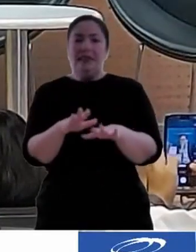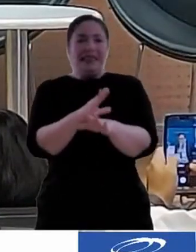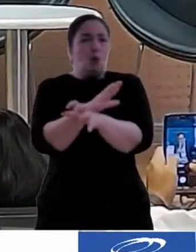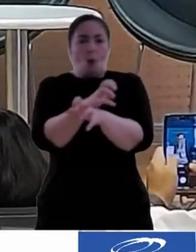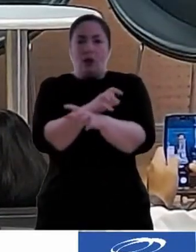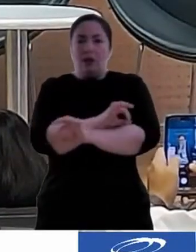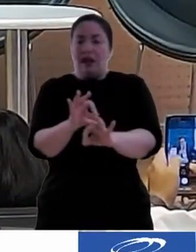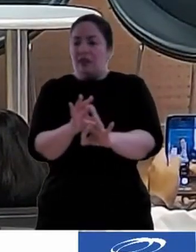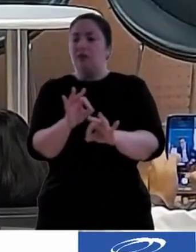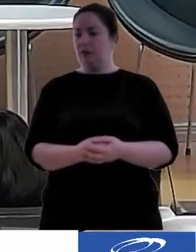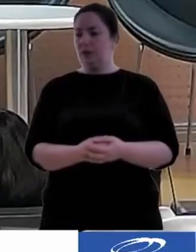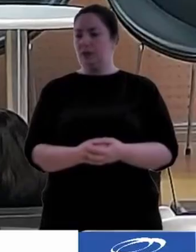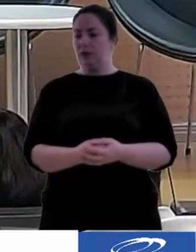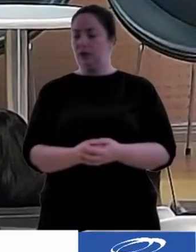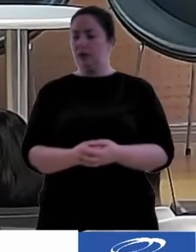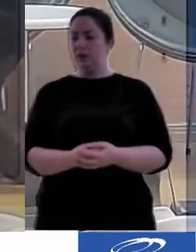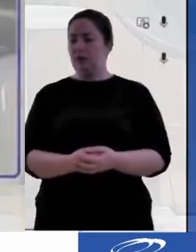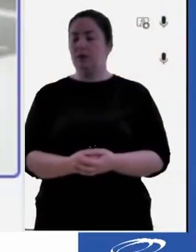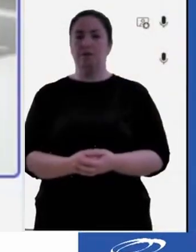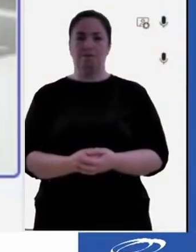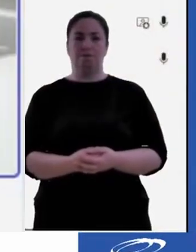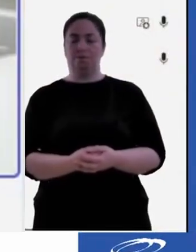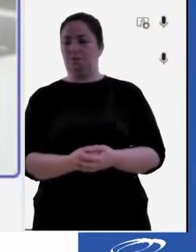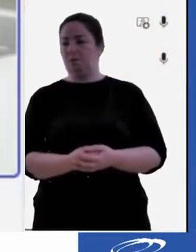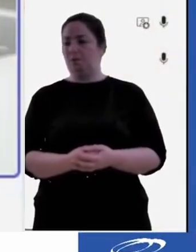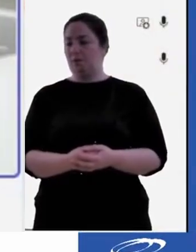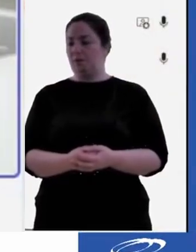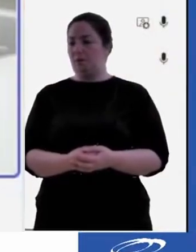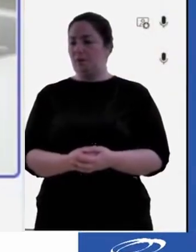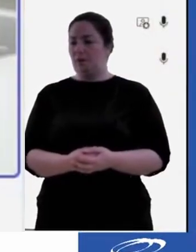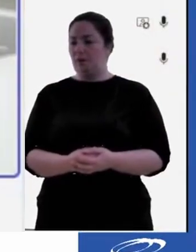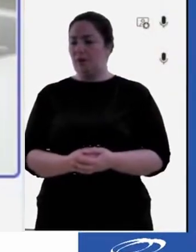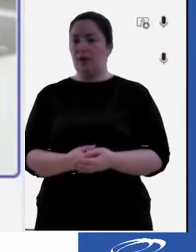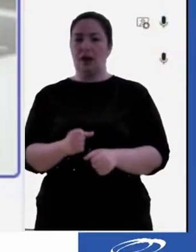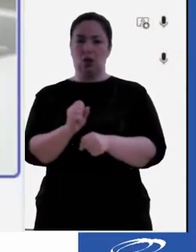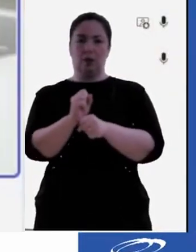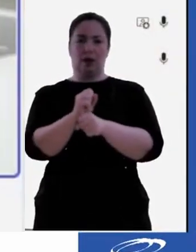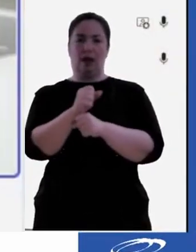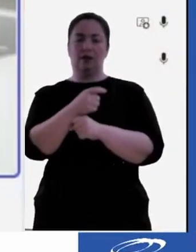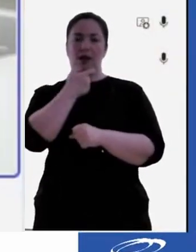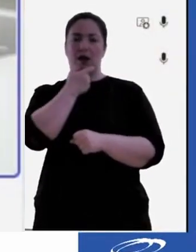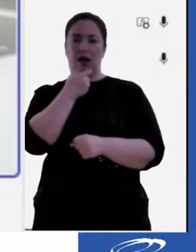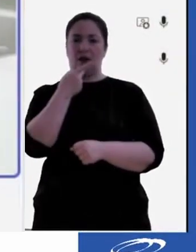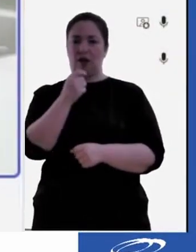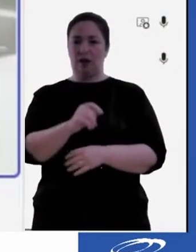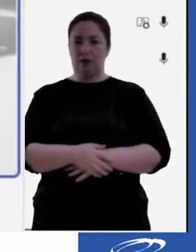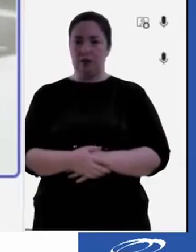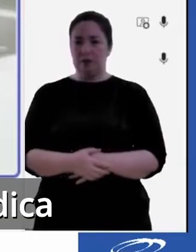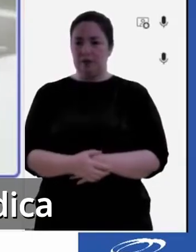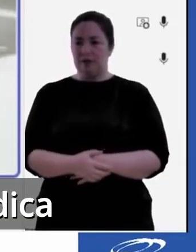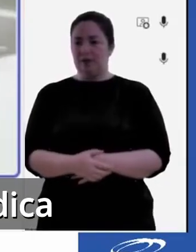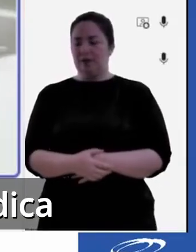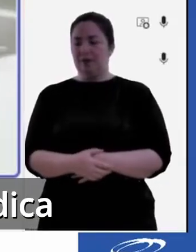a gente tomar, né? Okay, so the next question is, we have problems collecting synovial fluid at